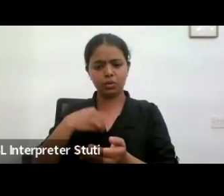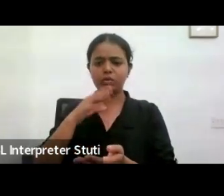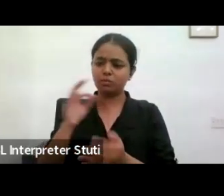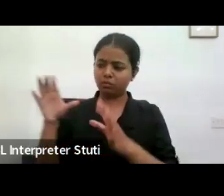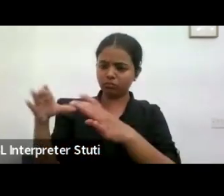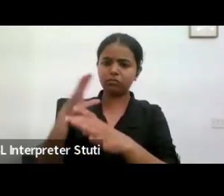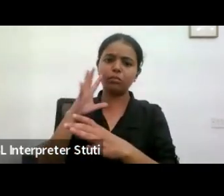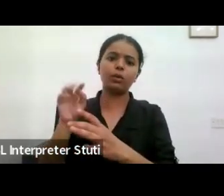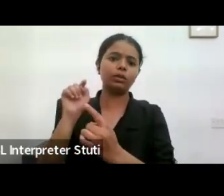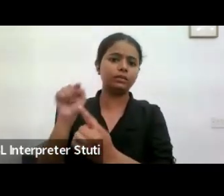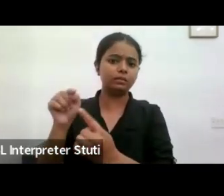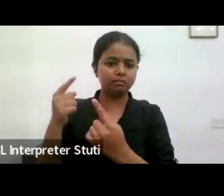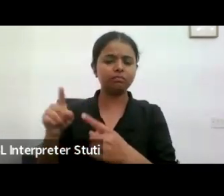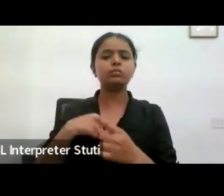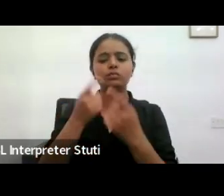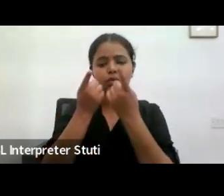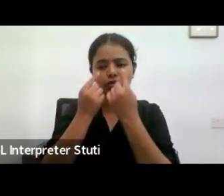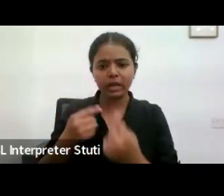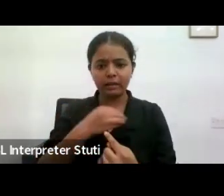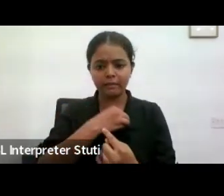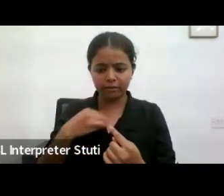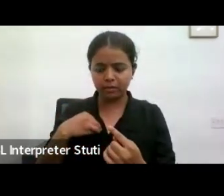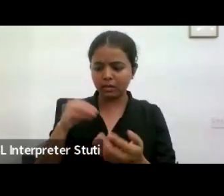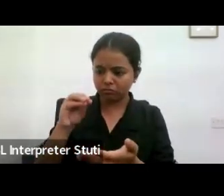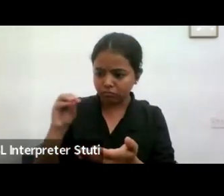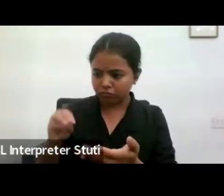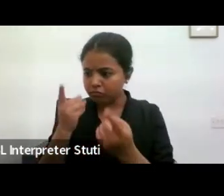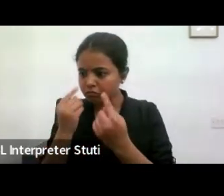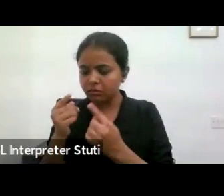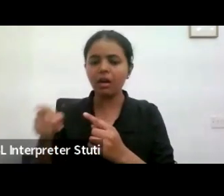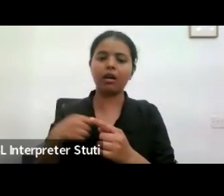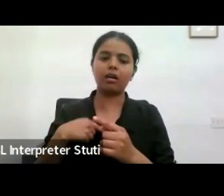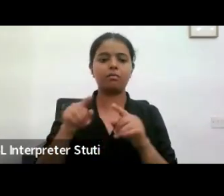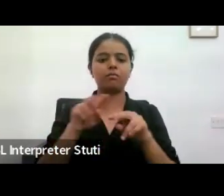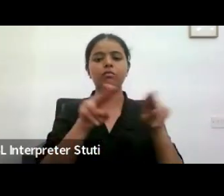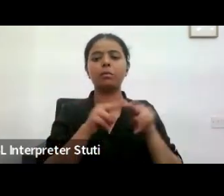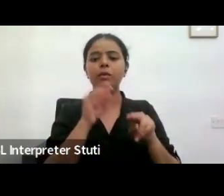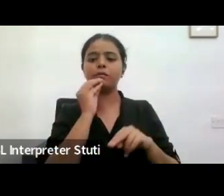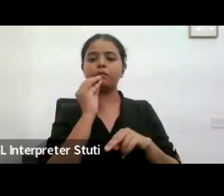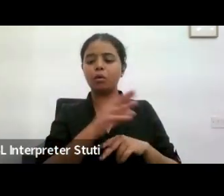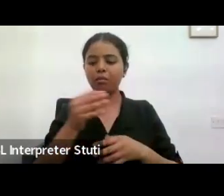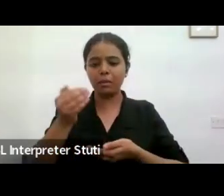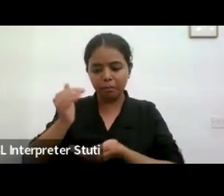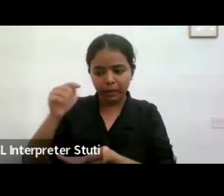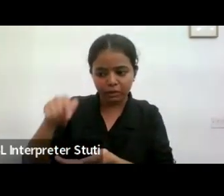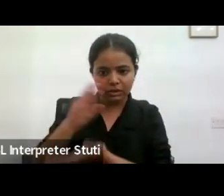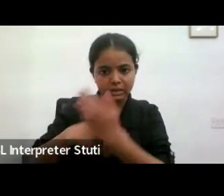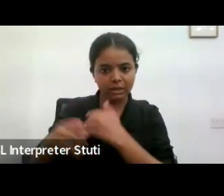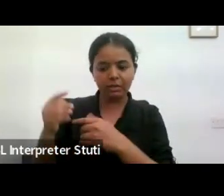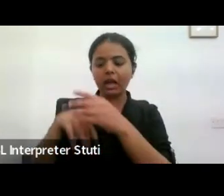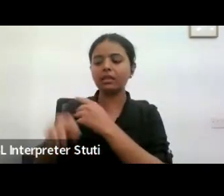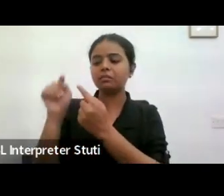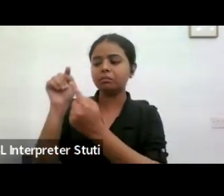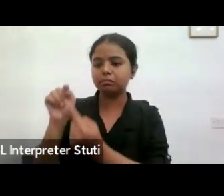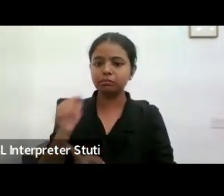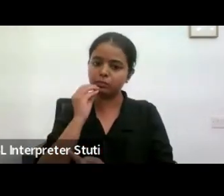do diagnose and tell the family perhaps what the condition of the child is.